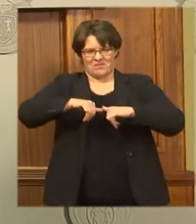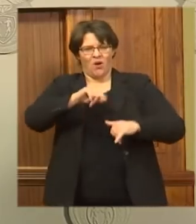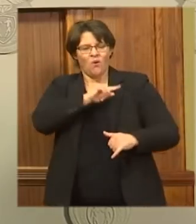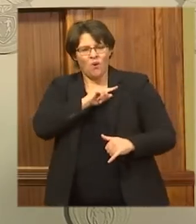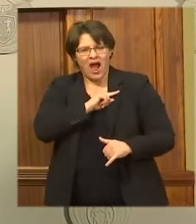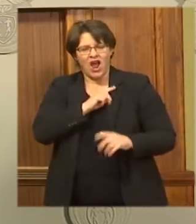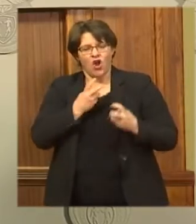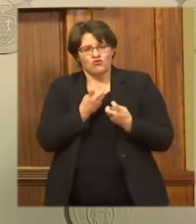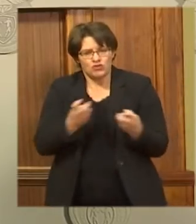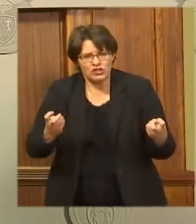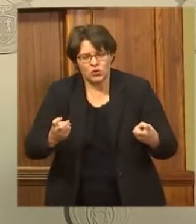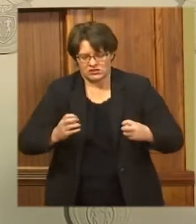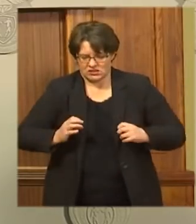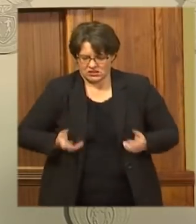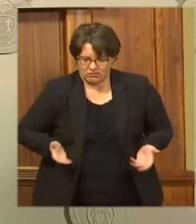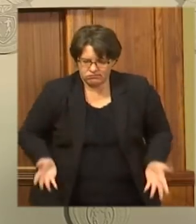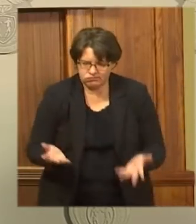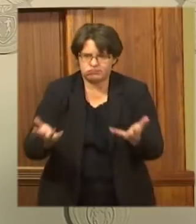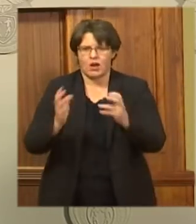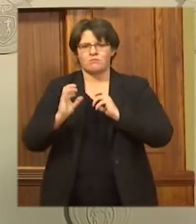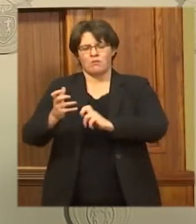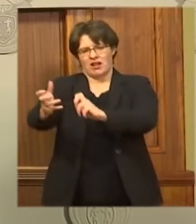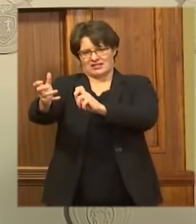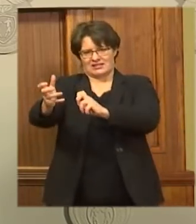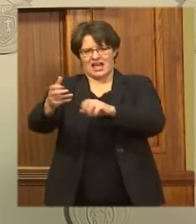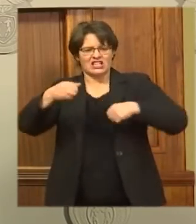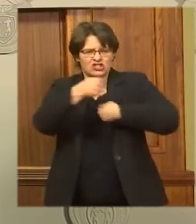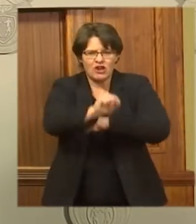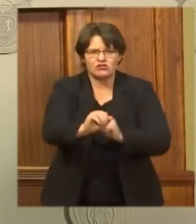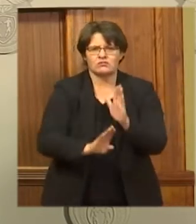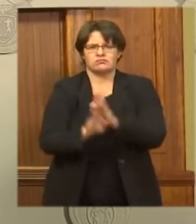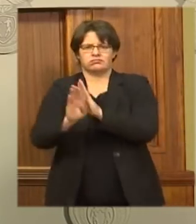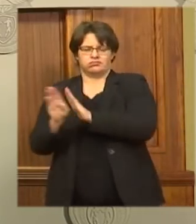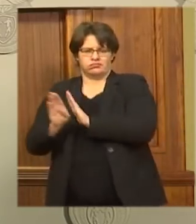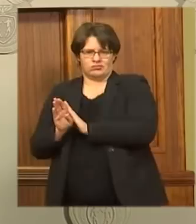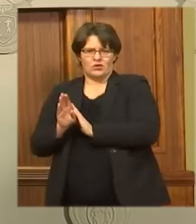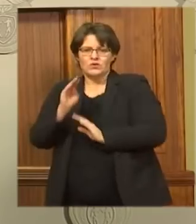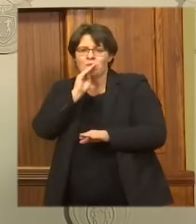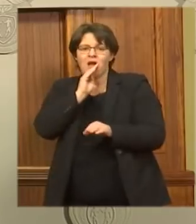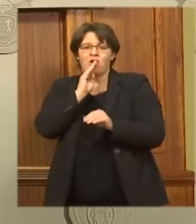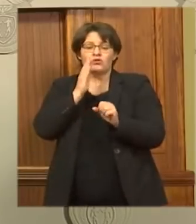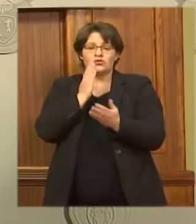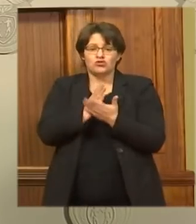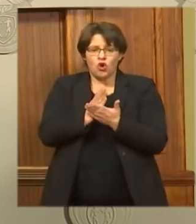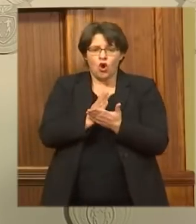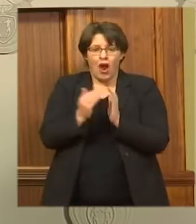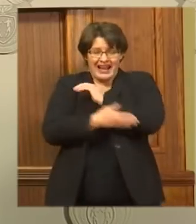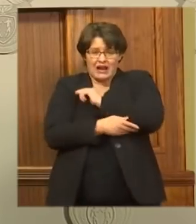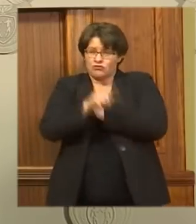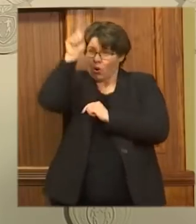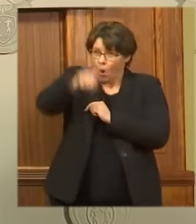mobilize resources and develop strategies to ensure that no country is left behind.